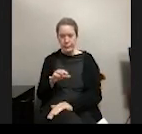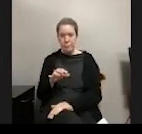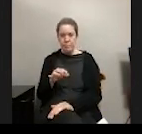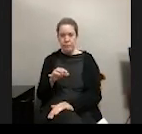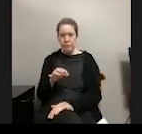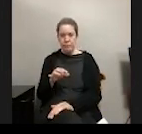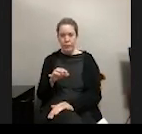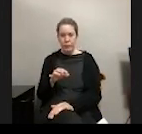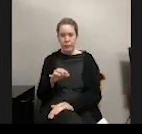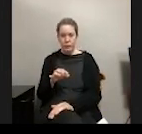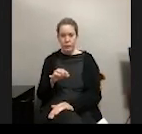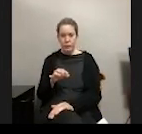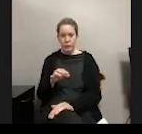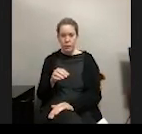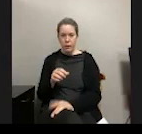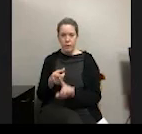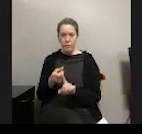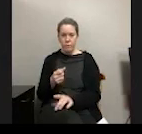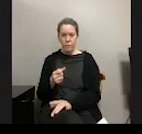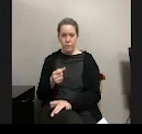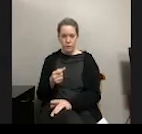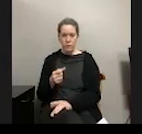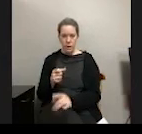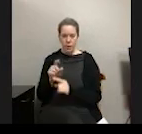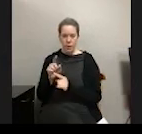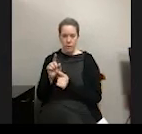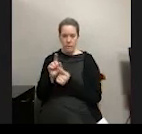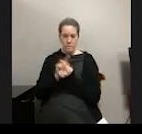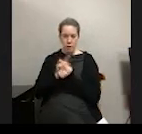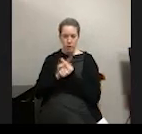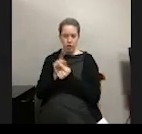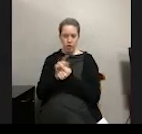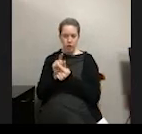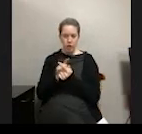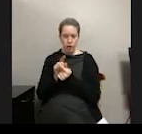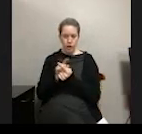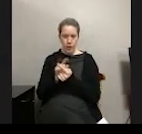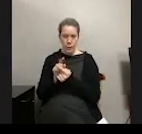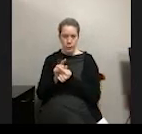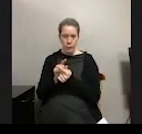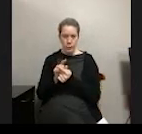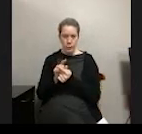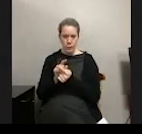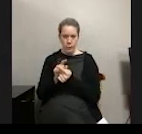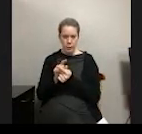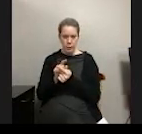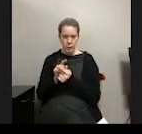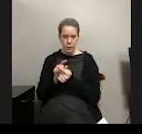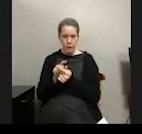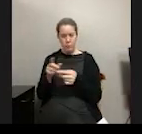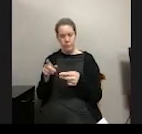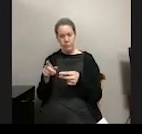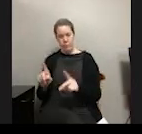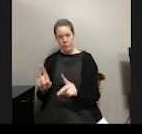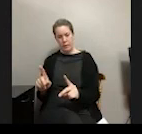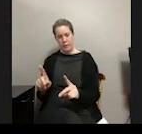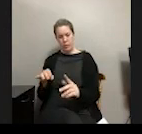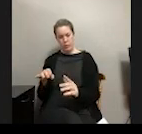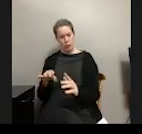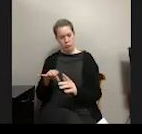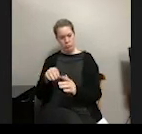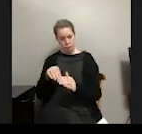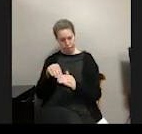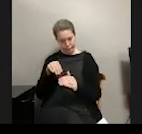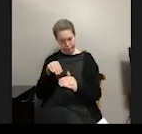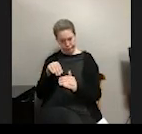And the mentorship opens up the doors of City Hall. So they're able to come in and ask questions from the producing team, specifically Nuit Blanche. So they're able to